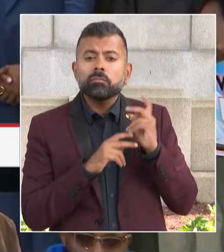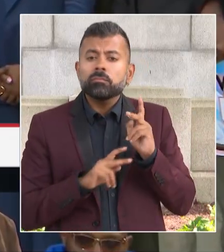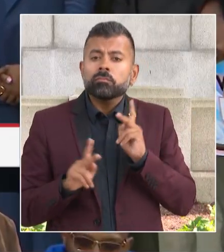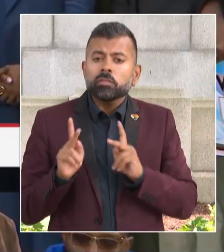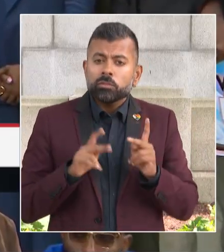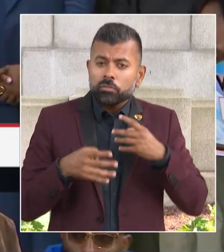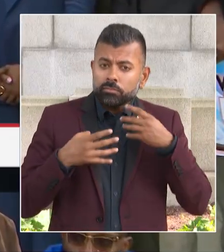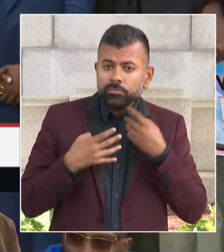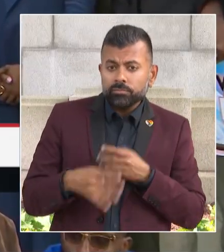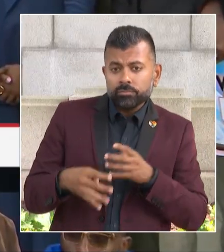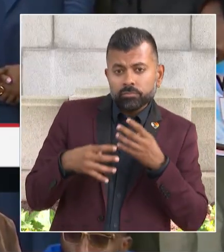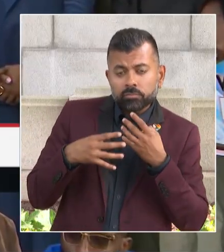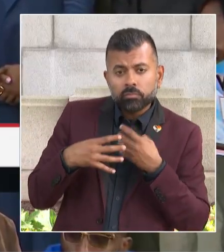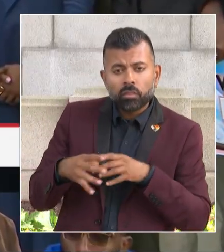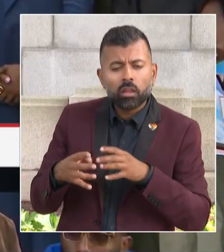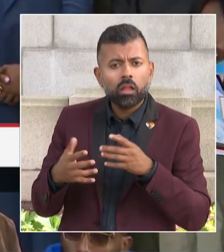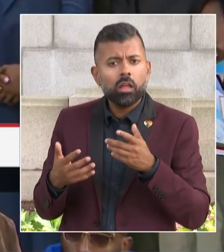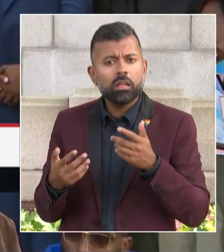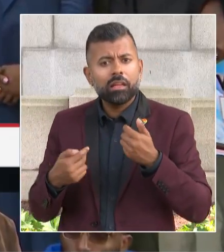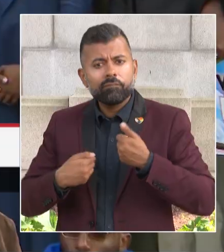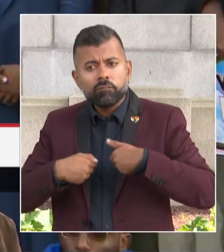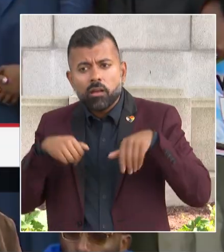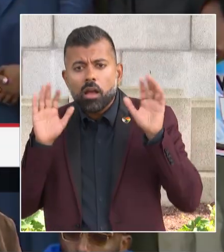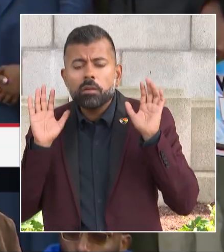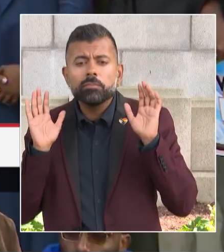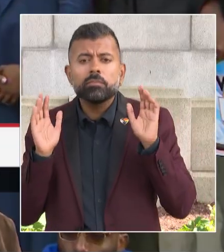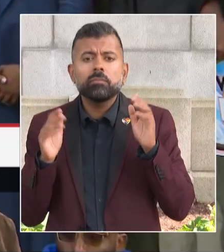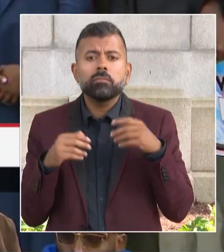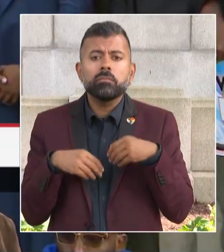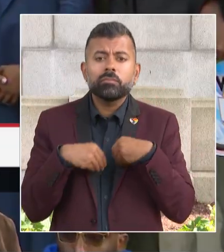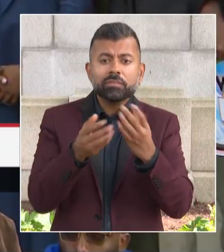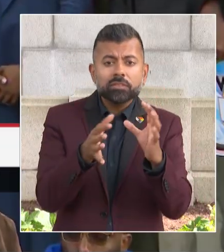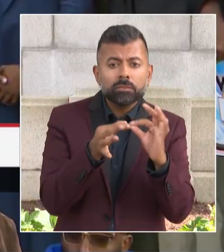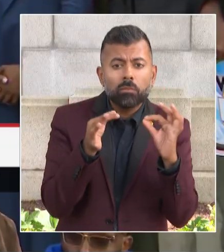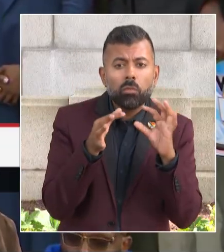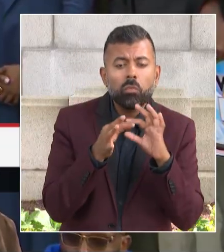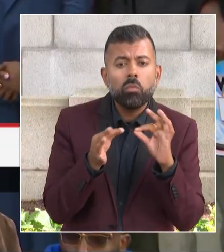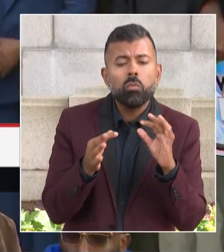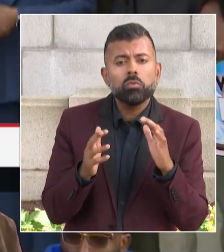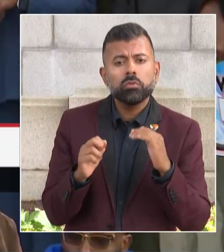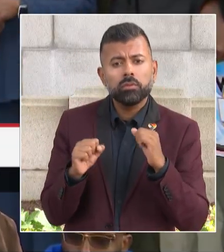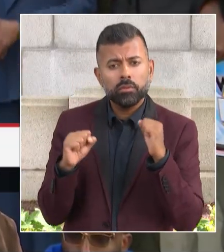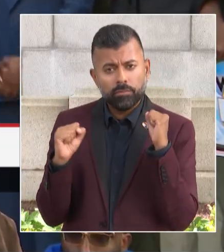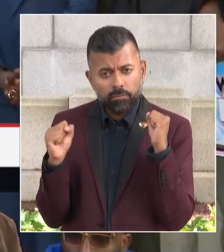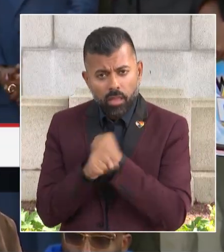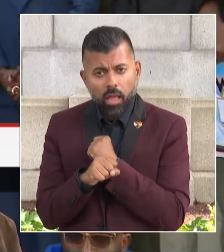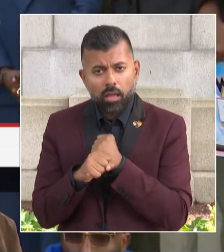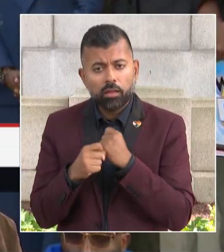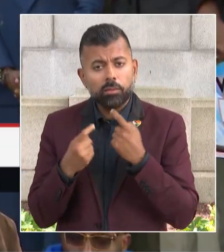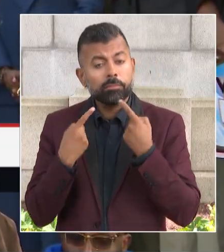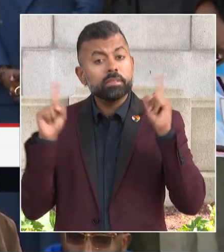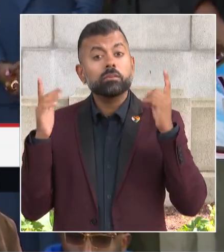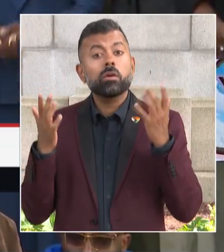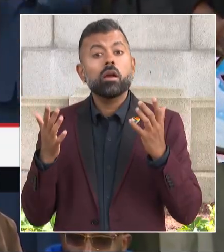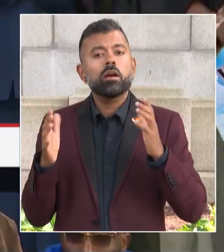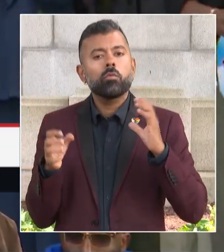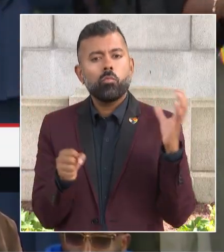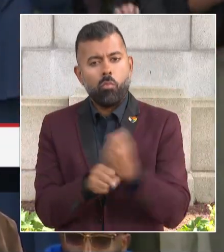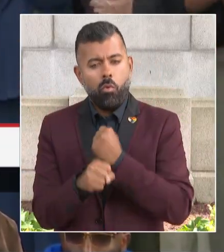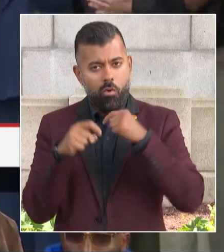they testified, they fought, and they won right here in Washington,